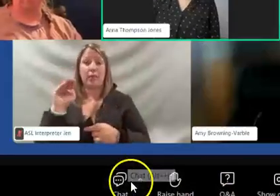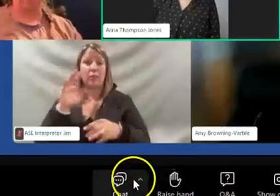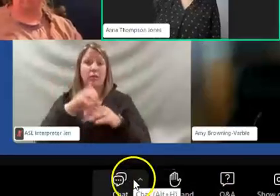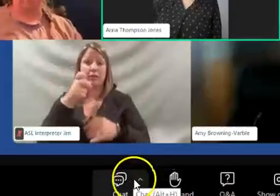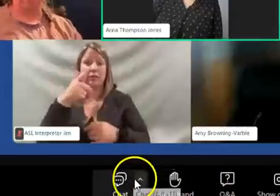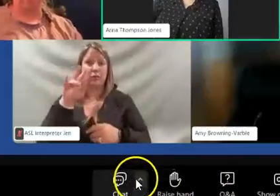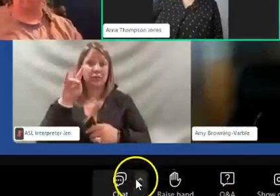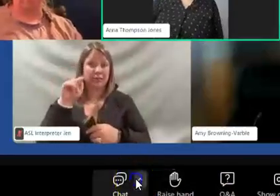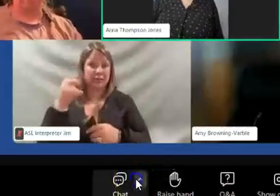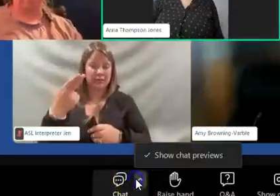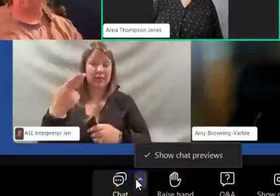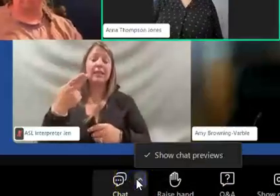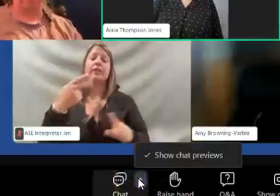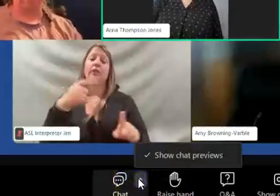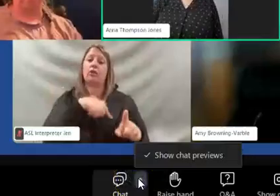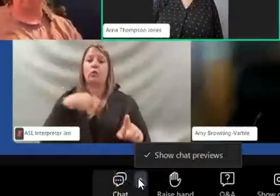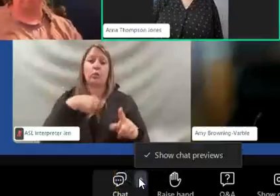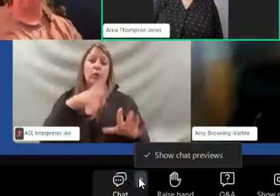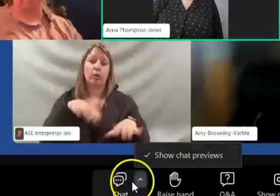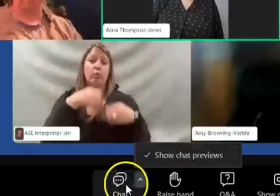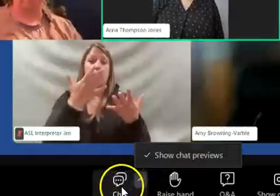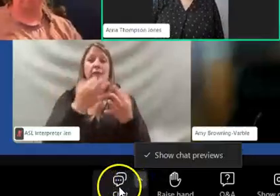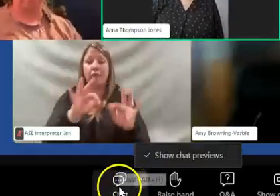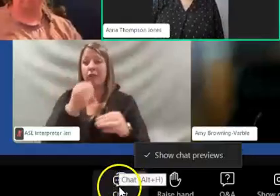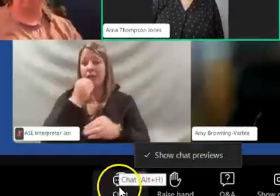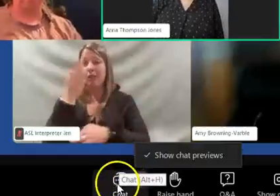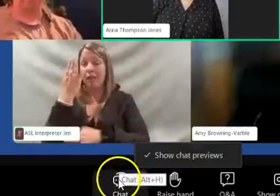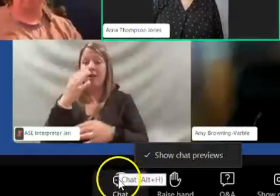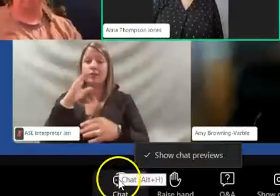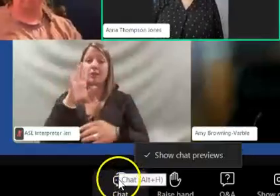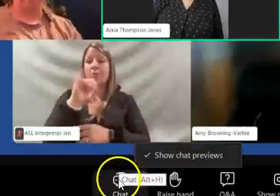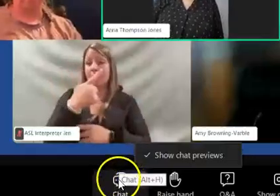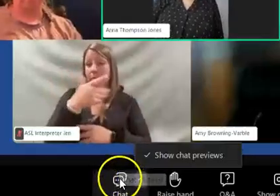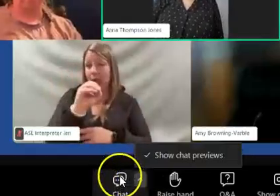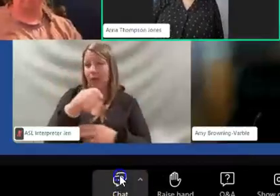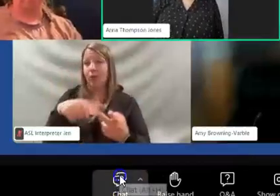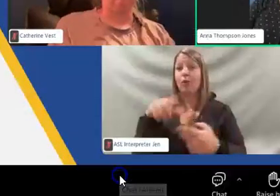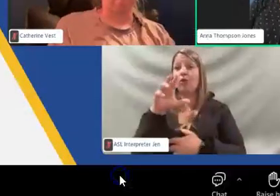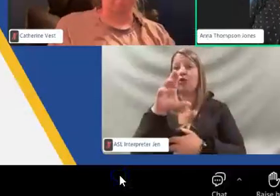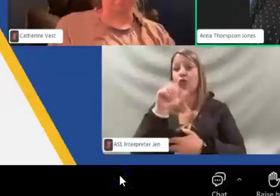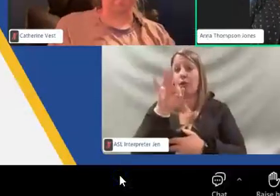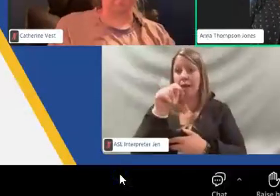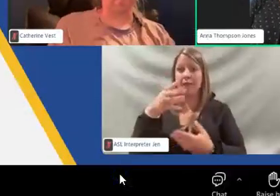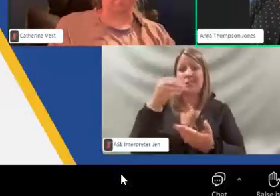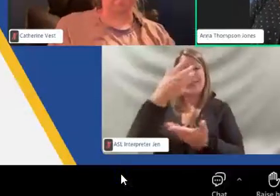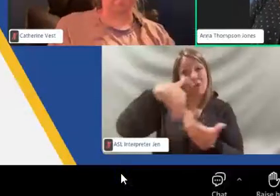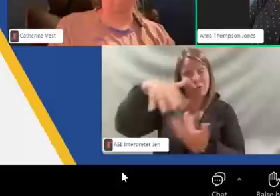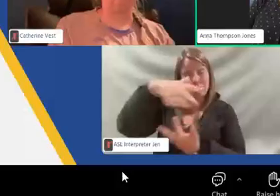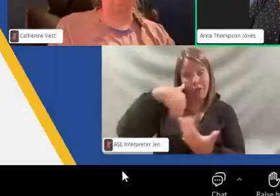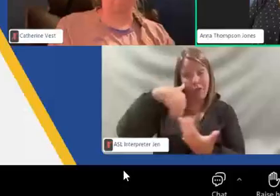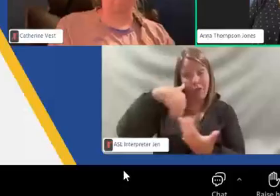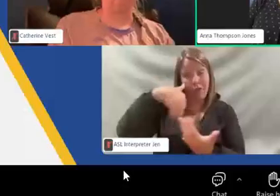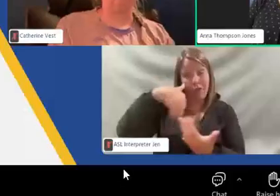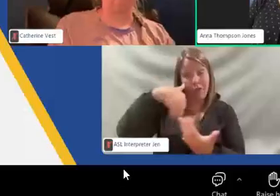the public. We are providing free lunch and bingo, a craft, and socialization. Last